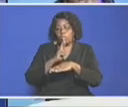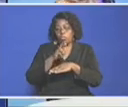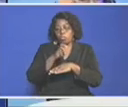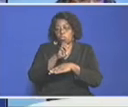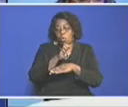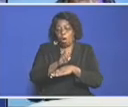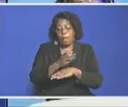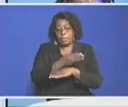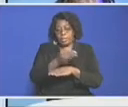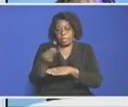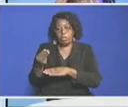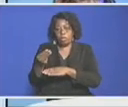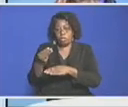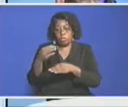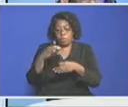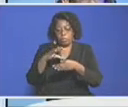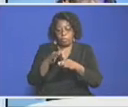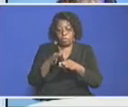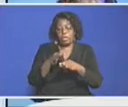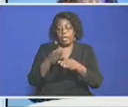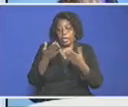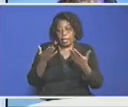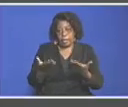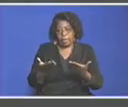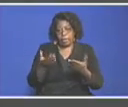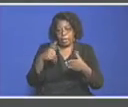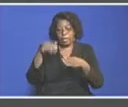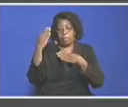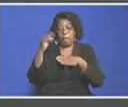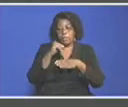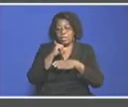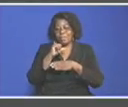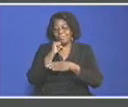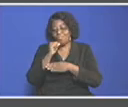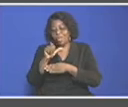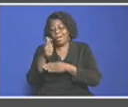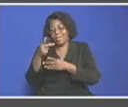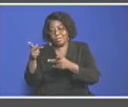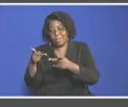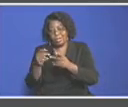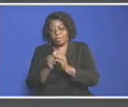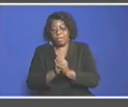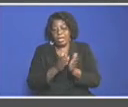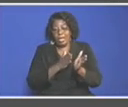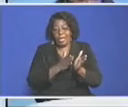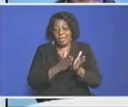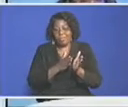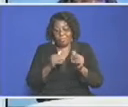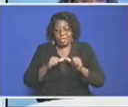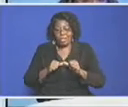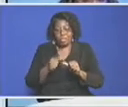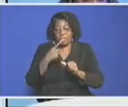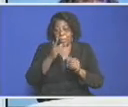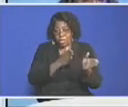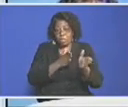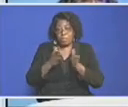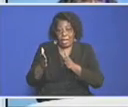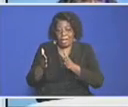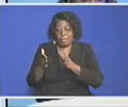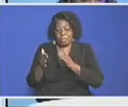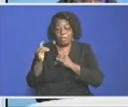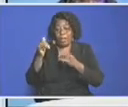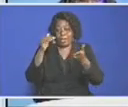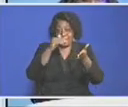here in the Bahamas instead of somewhere else. In addition to facilitating its plan to fight the COVID-19 pandemic, the PLP